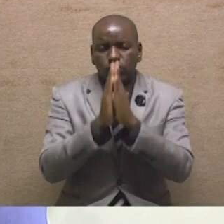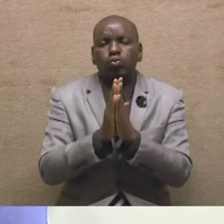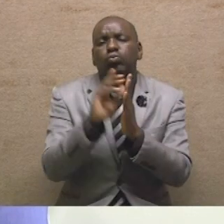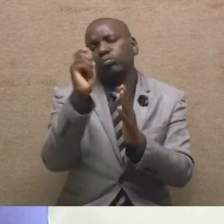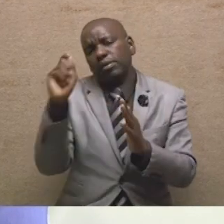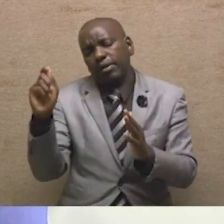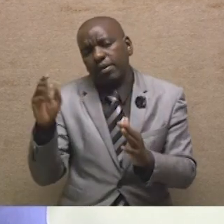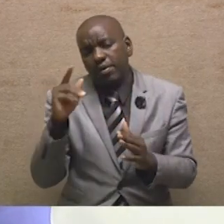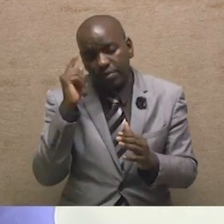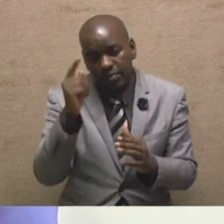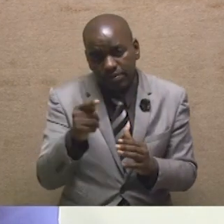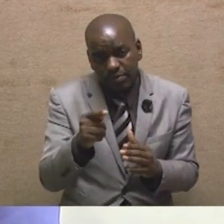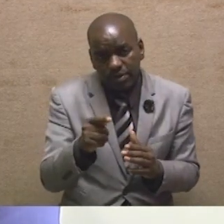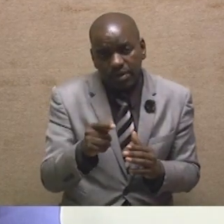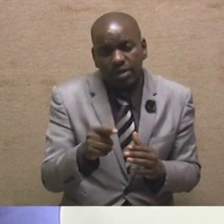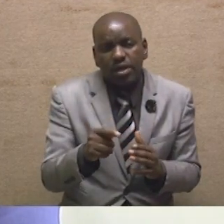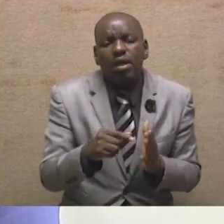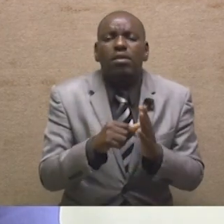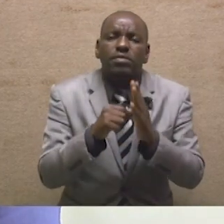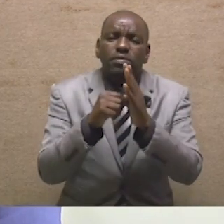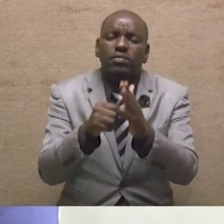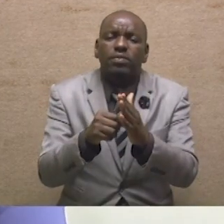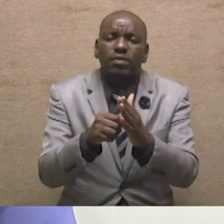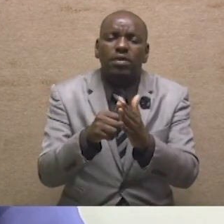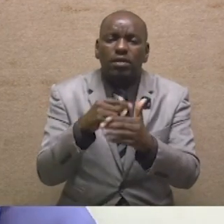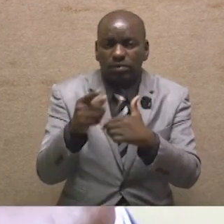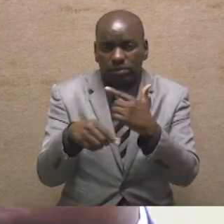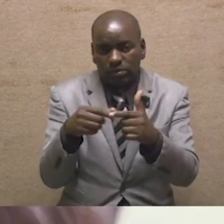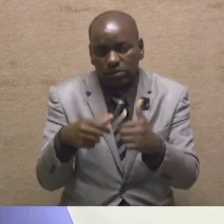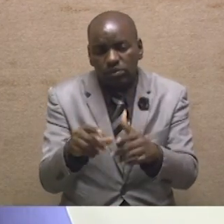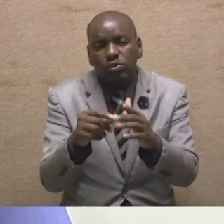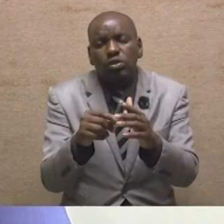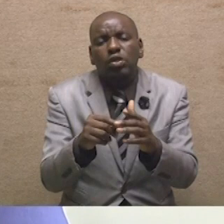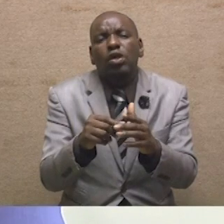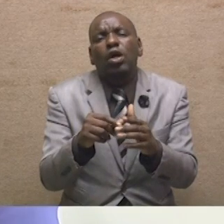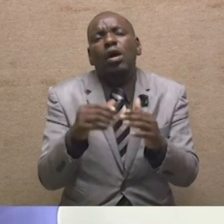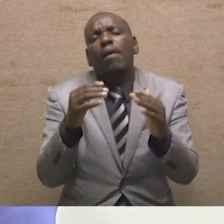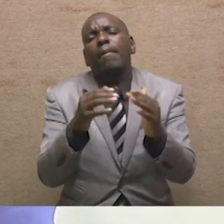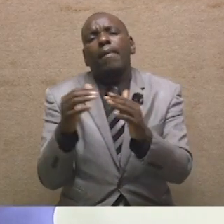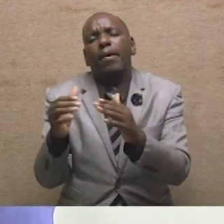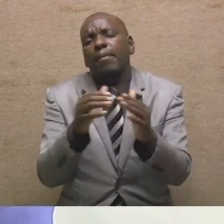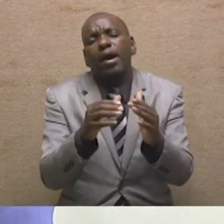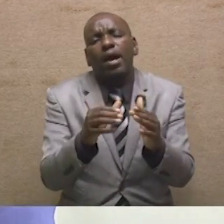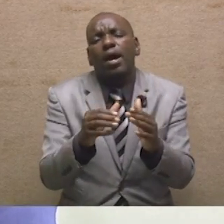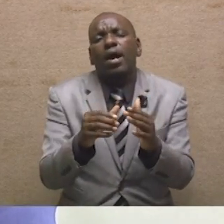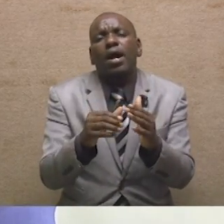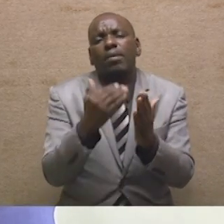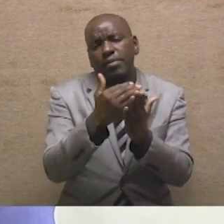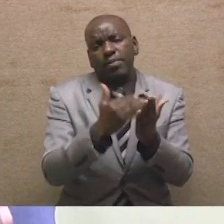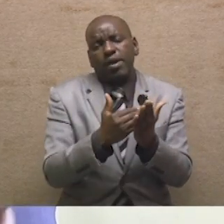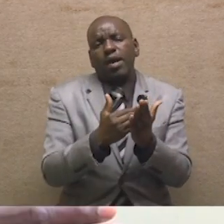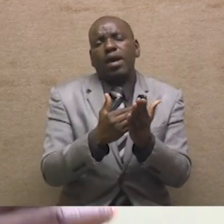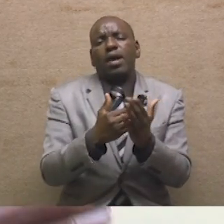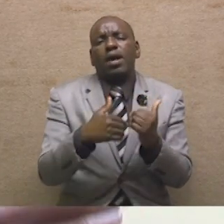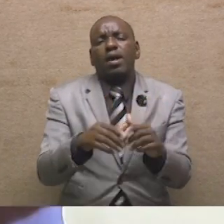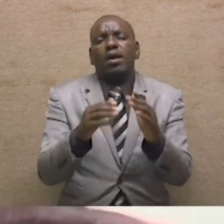faith-based institutions, we will need to unpack that further, because these are certainly institutions with